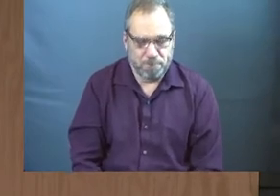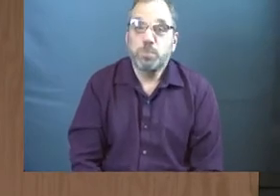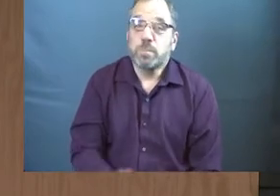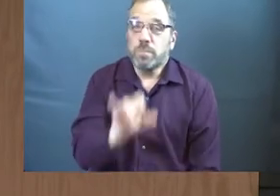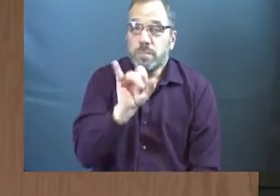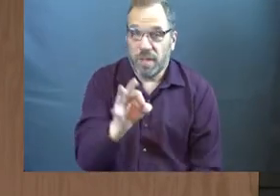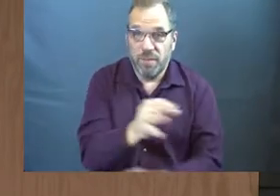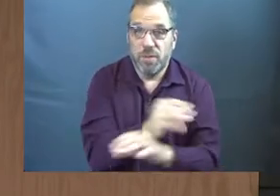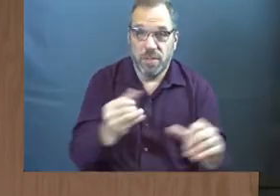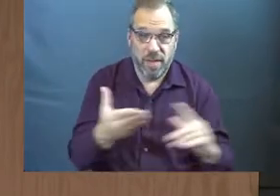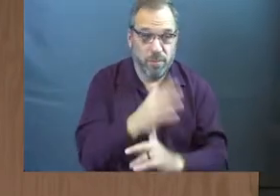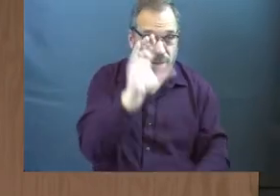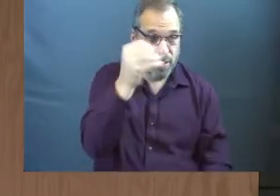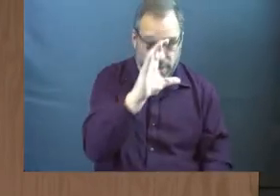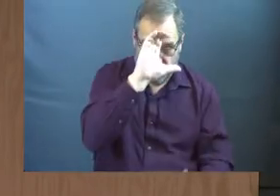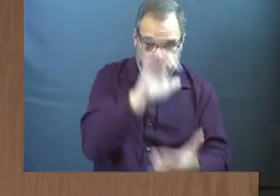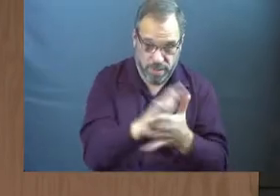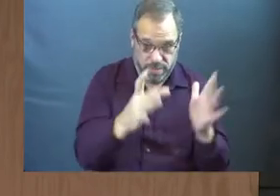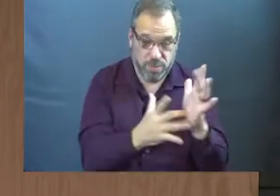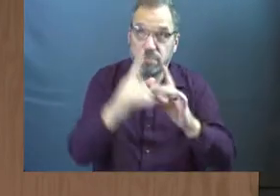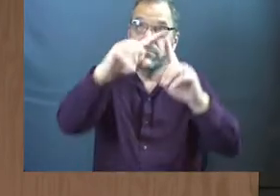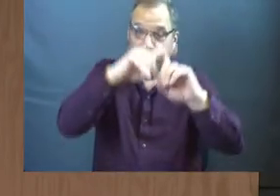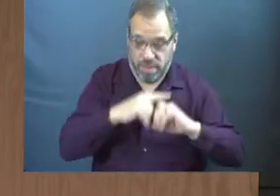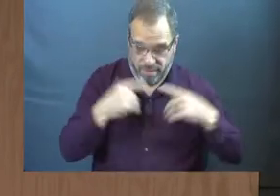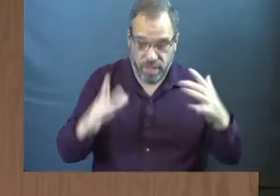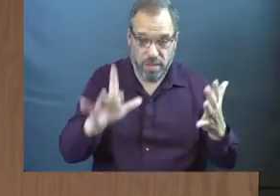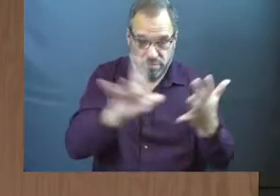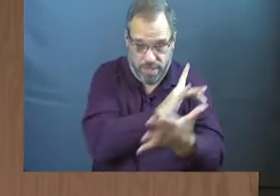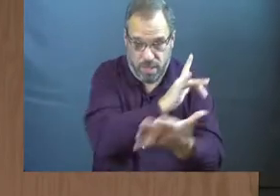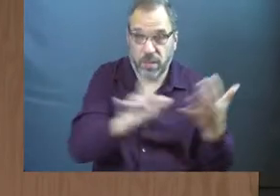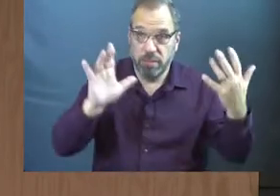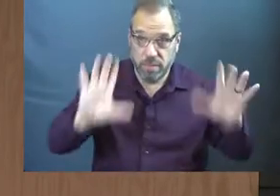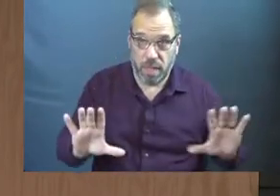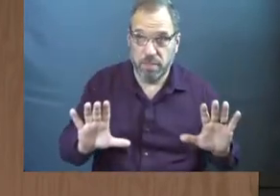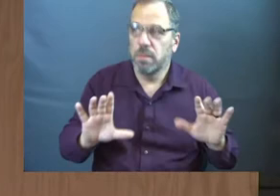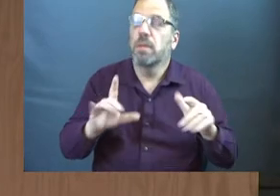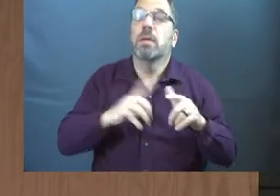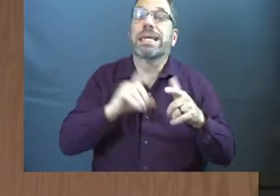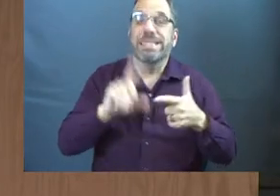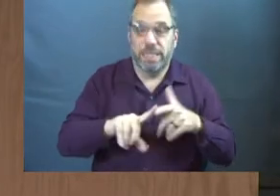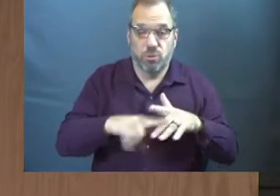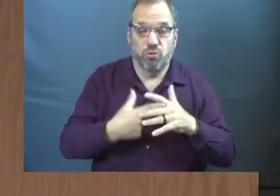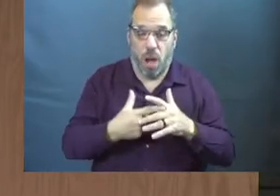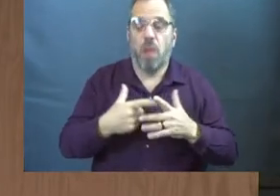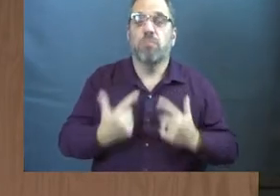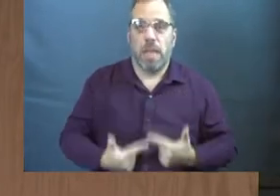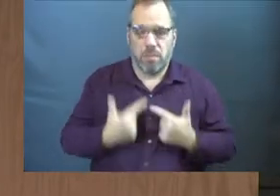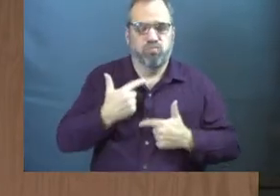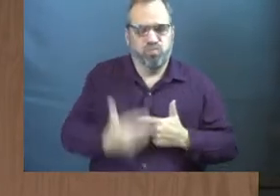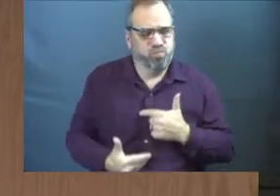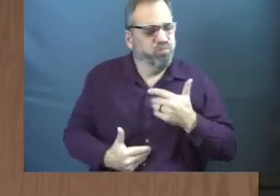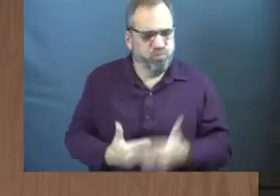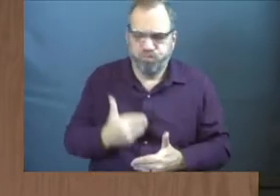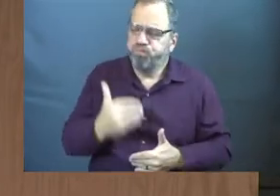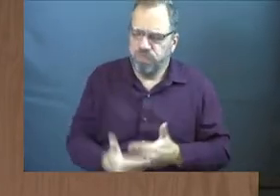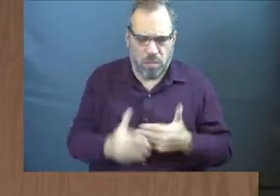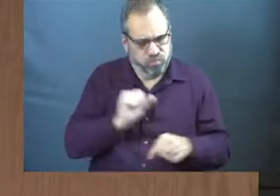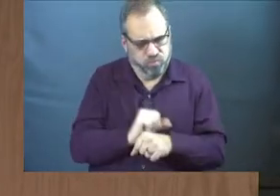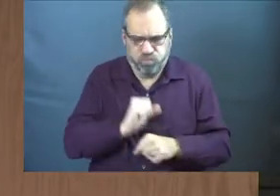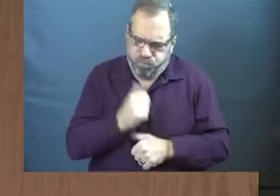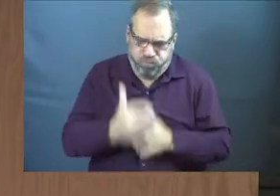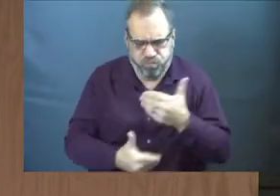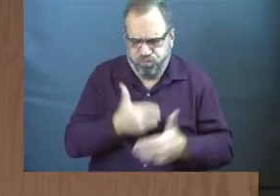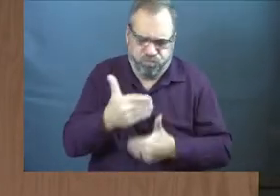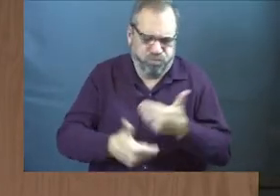If you get saved by grace and you believe Jesus paid for all of your sins in the past, and then you start the Christian life and you're like, okay, now I got to get to work.